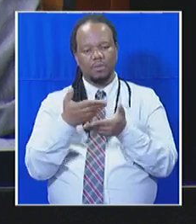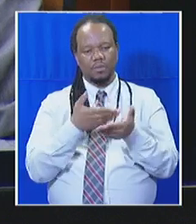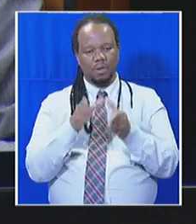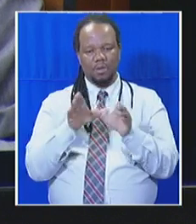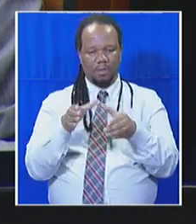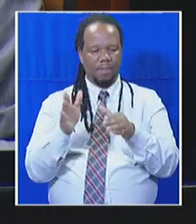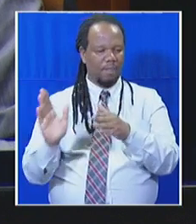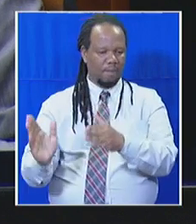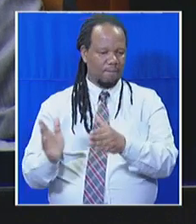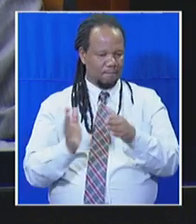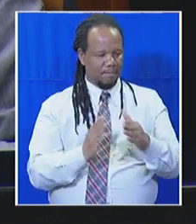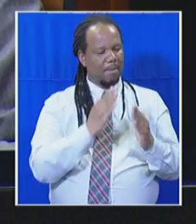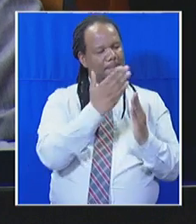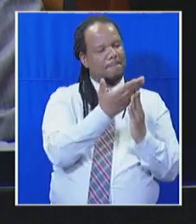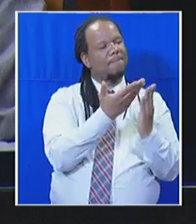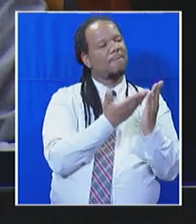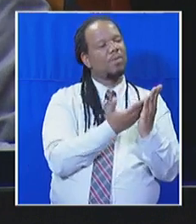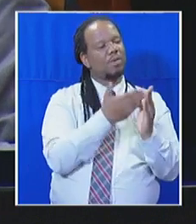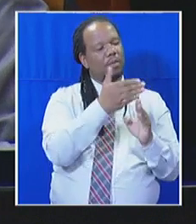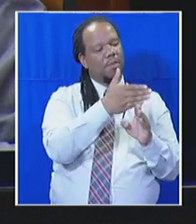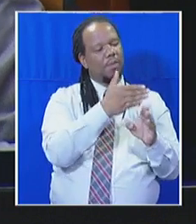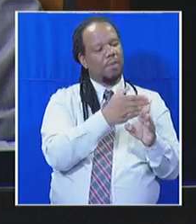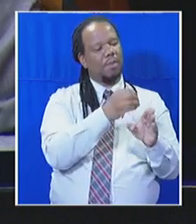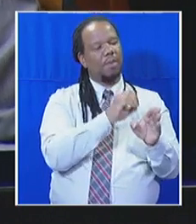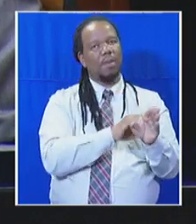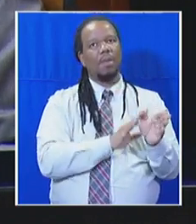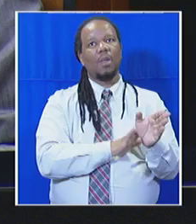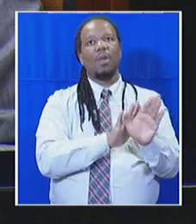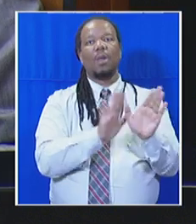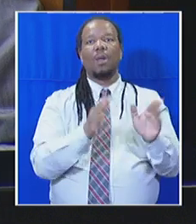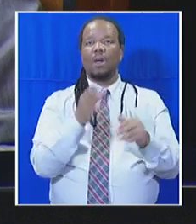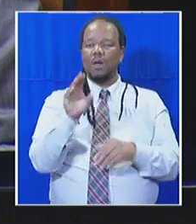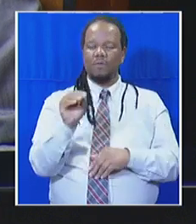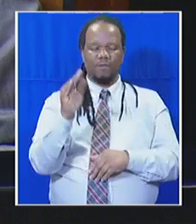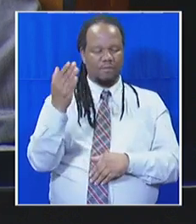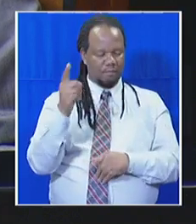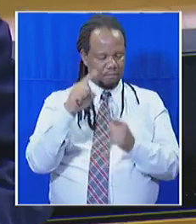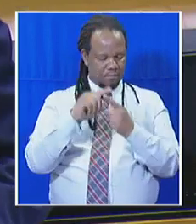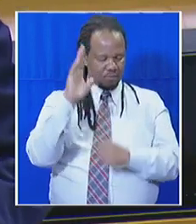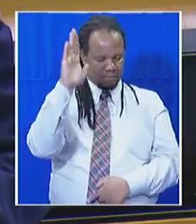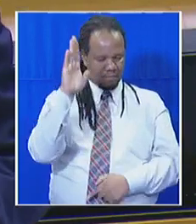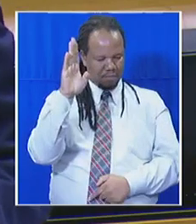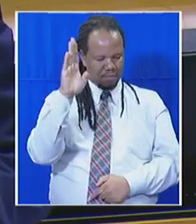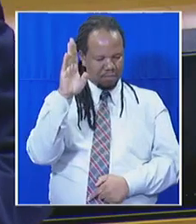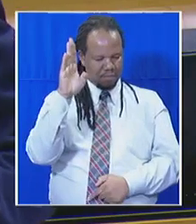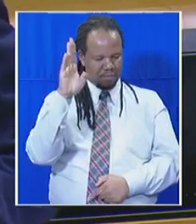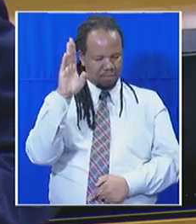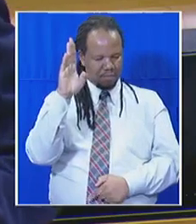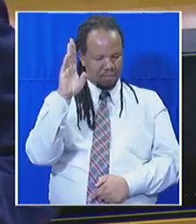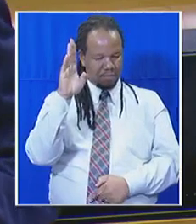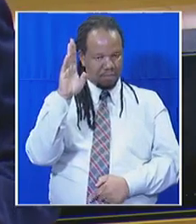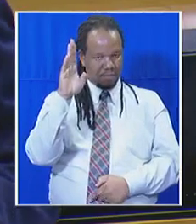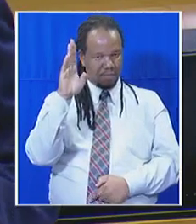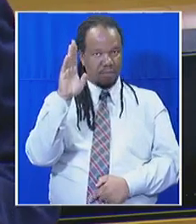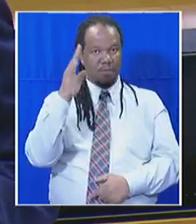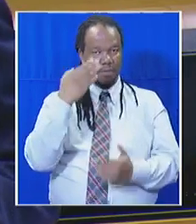now come to motions without notice. Are there any motions without notice? On the point of order, House Chair. Can I indulge me